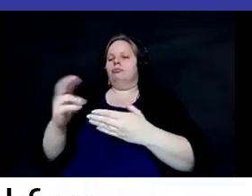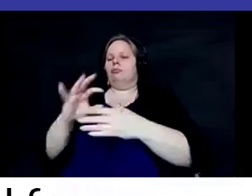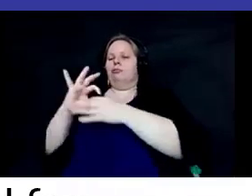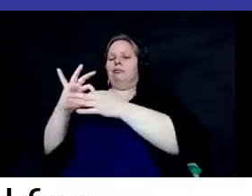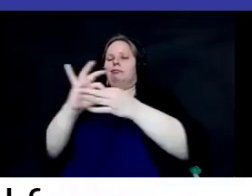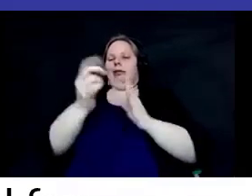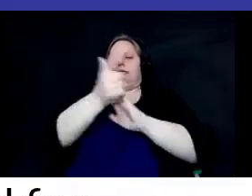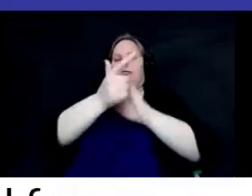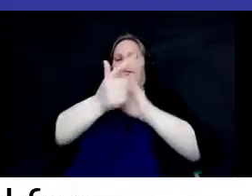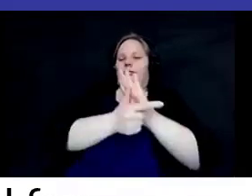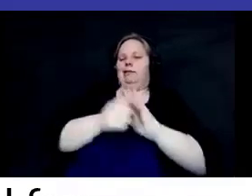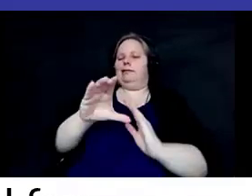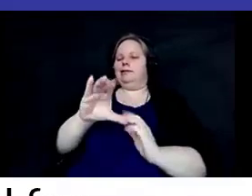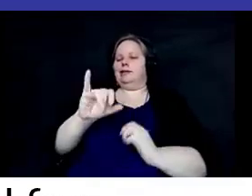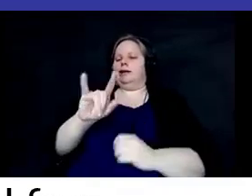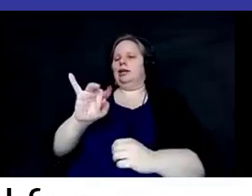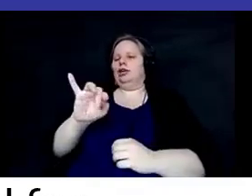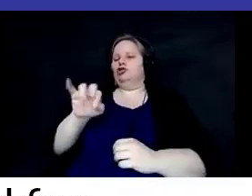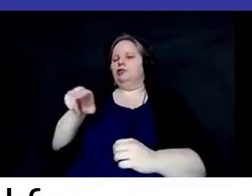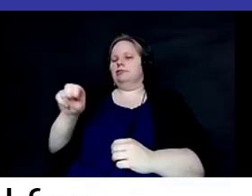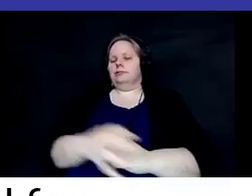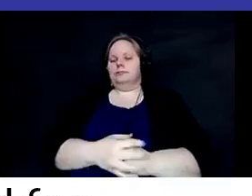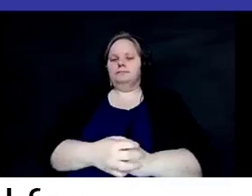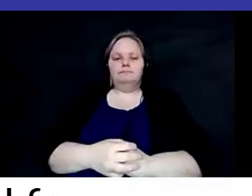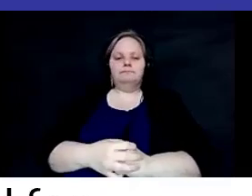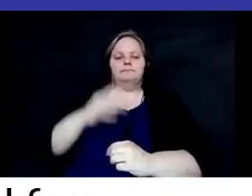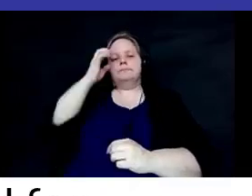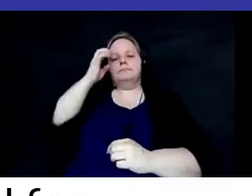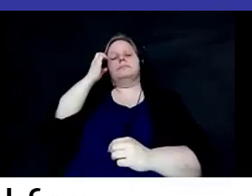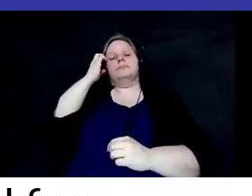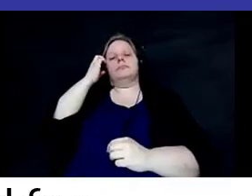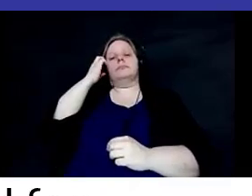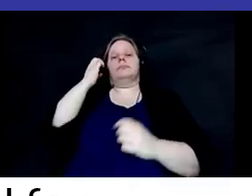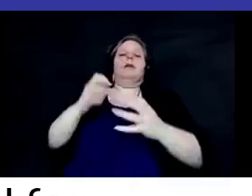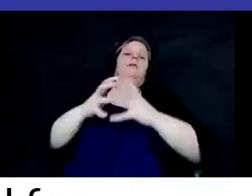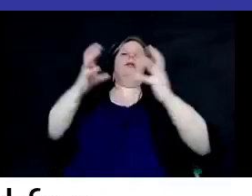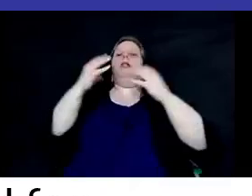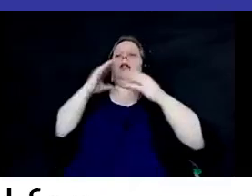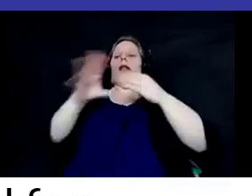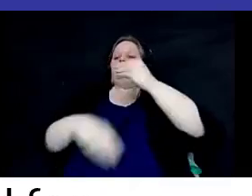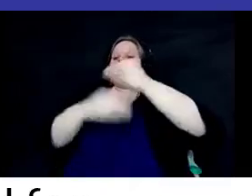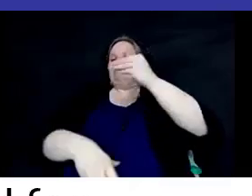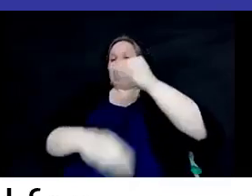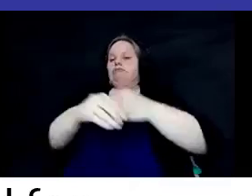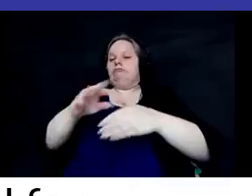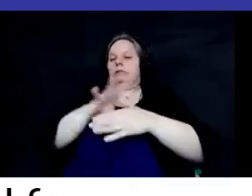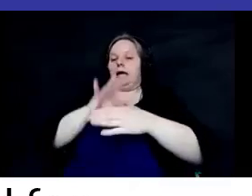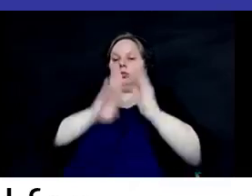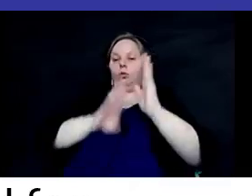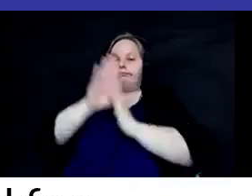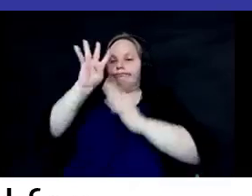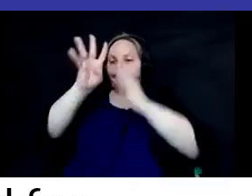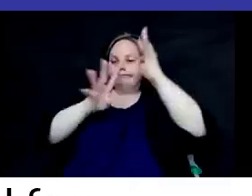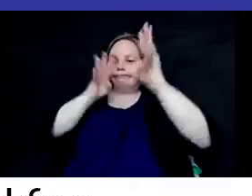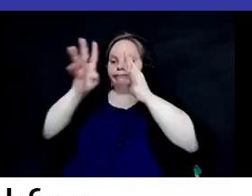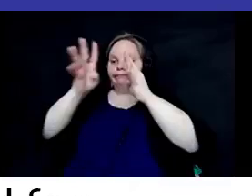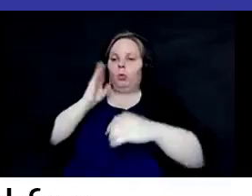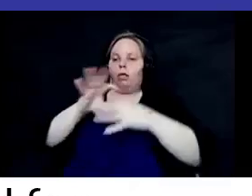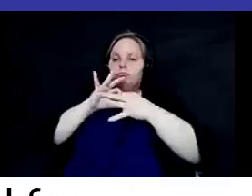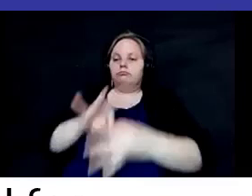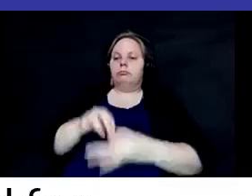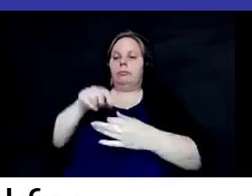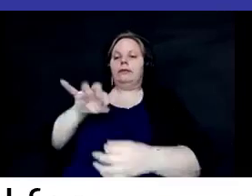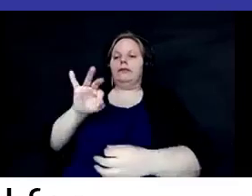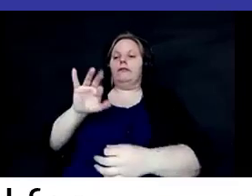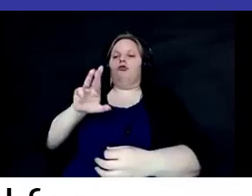citations. There's a lot of additional content that we're going to develop as part of this framework. If there are areas